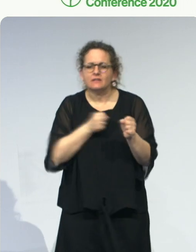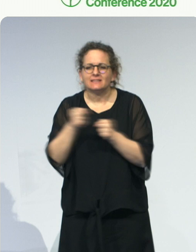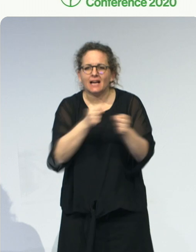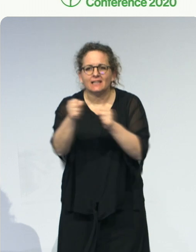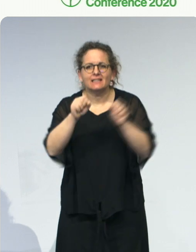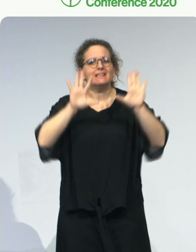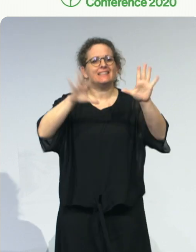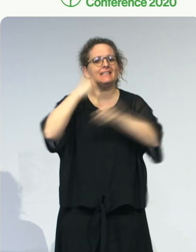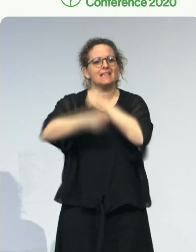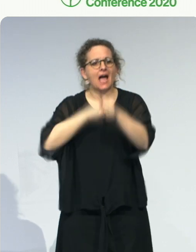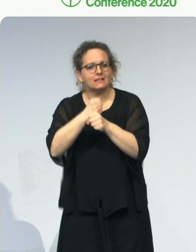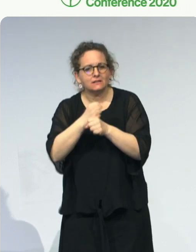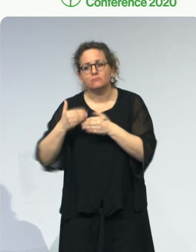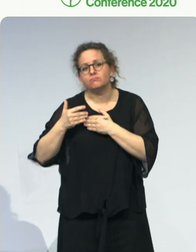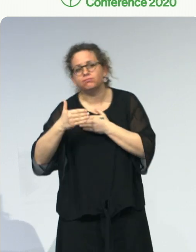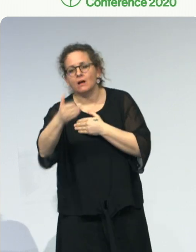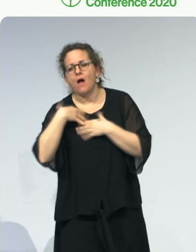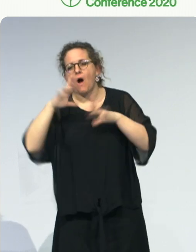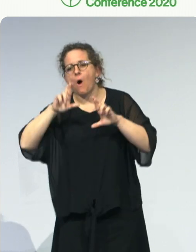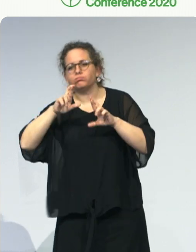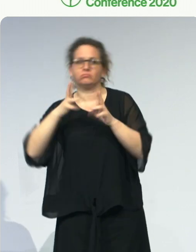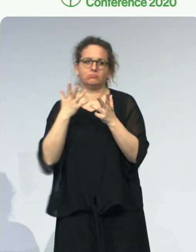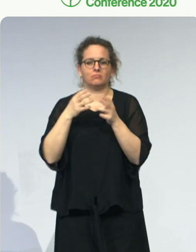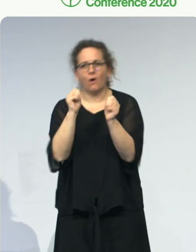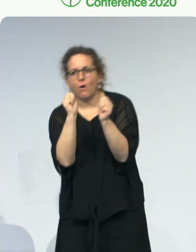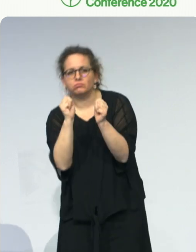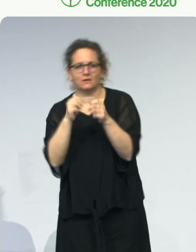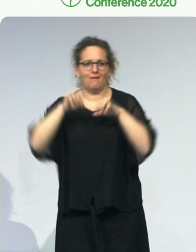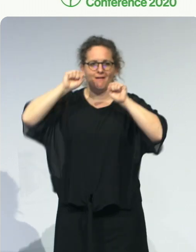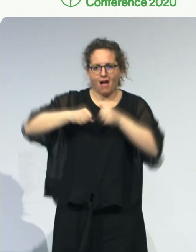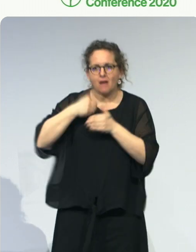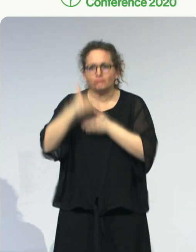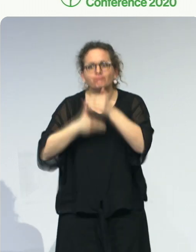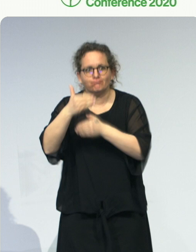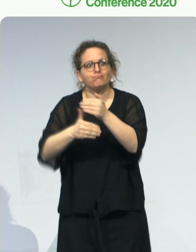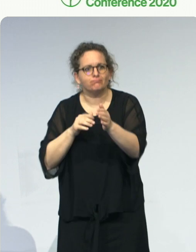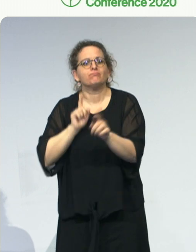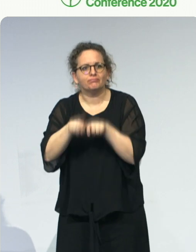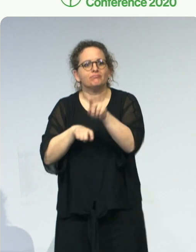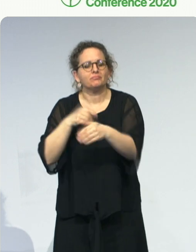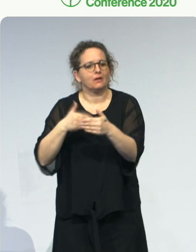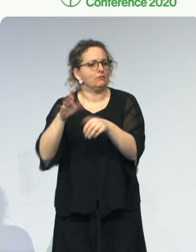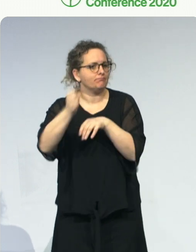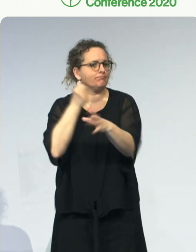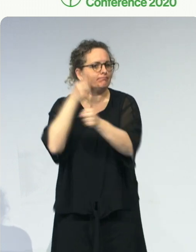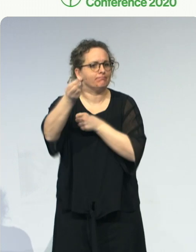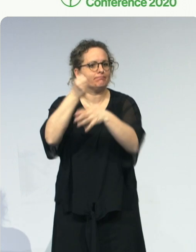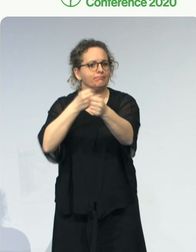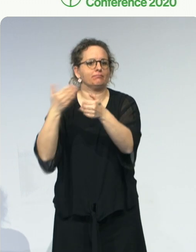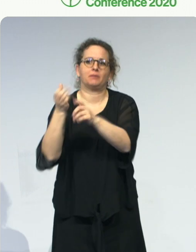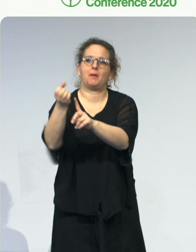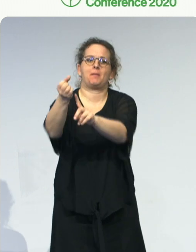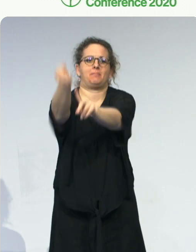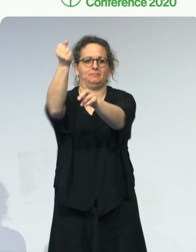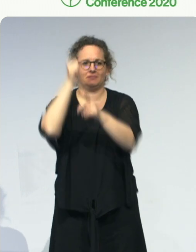to achieve. Also, we were able to overcome our biggest challenge of all, that of cost, by securing very